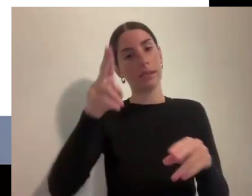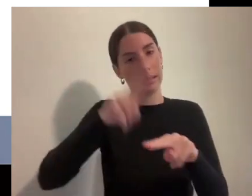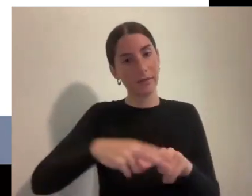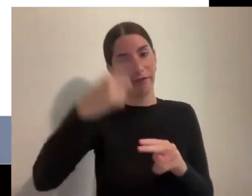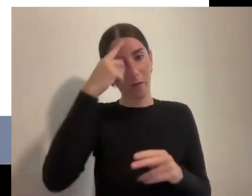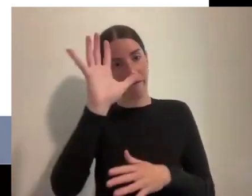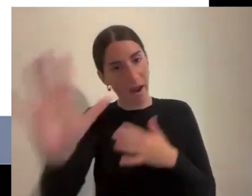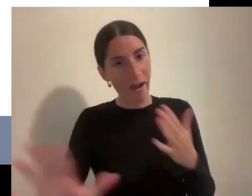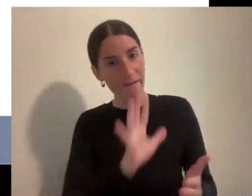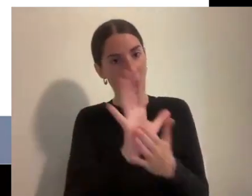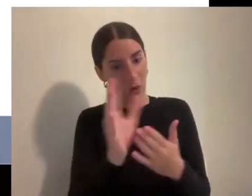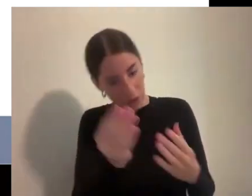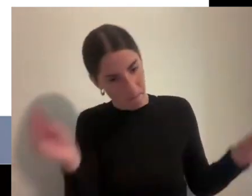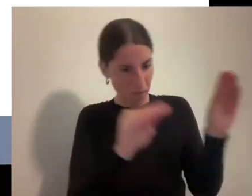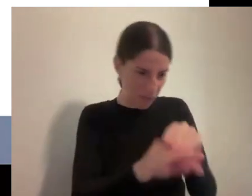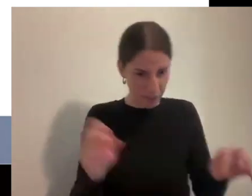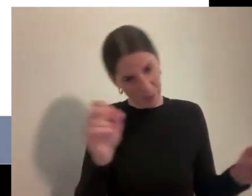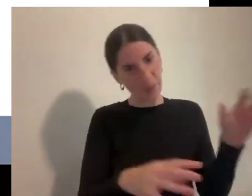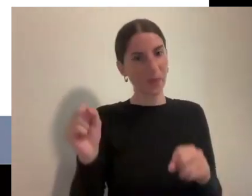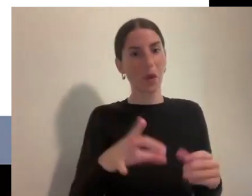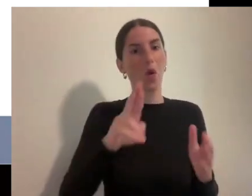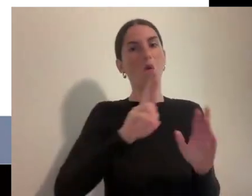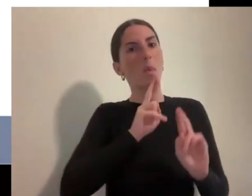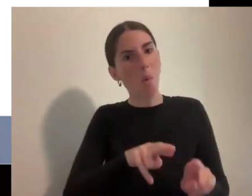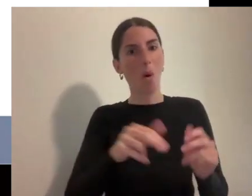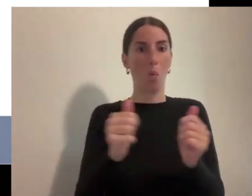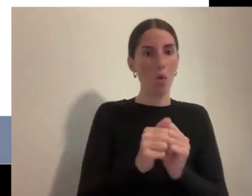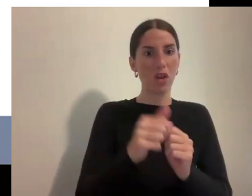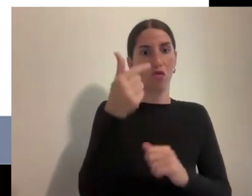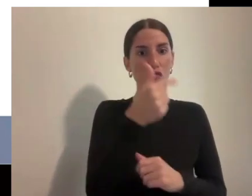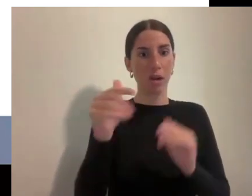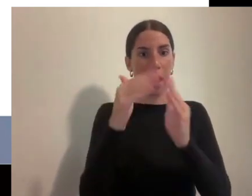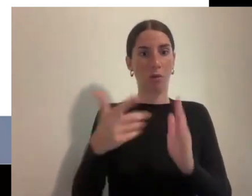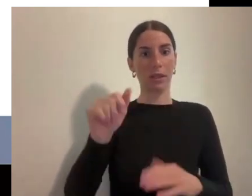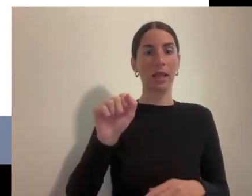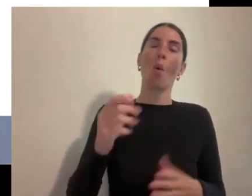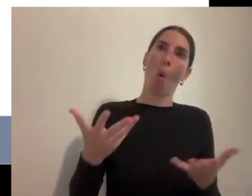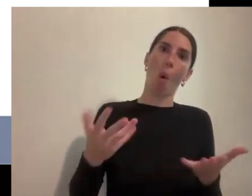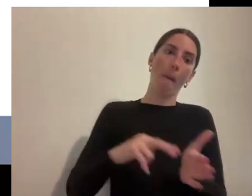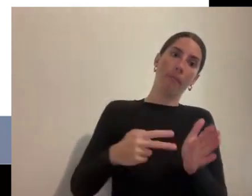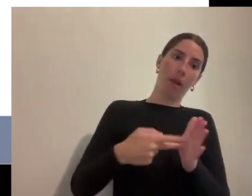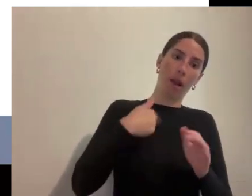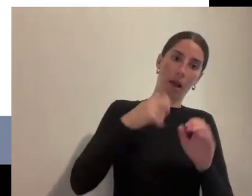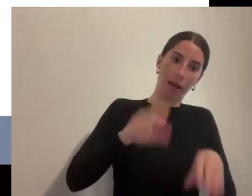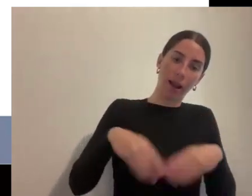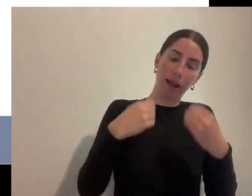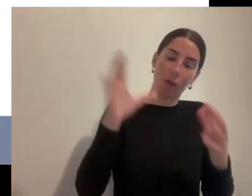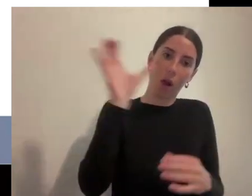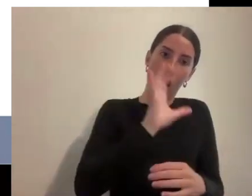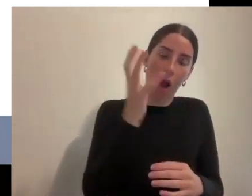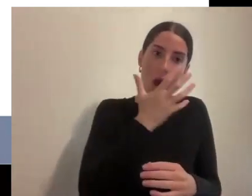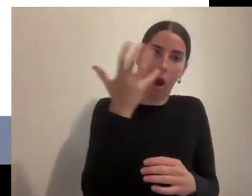put together a report on greenhouse gases, then I would be able to give you something very specific, probably highly specialized. Would you